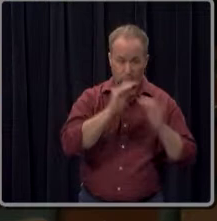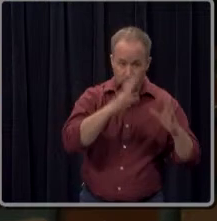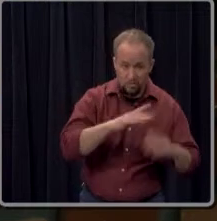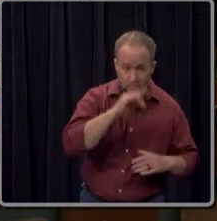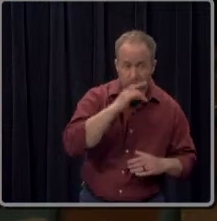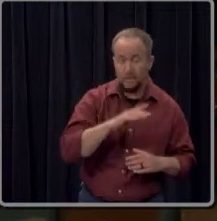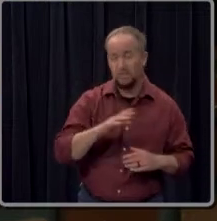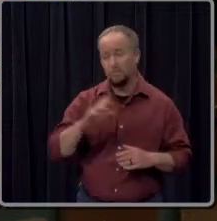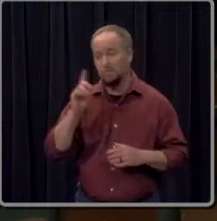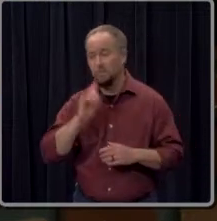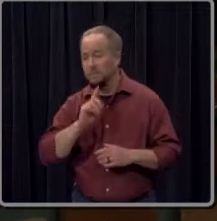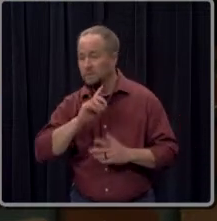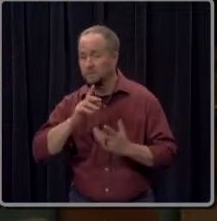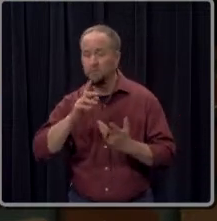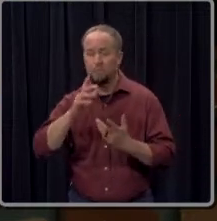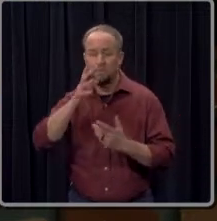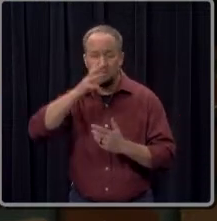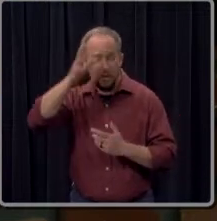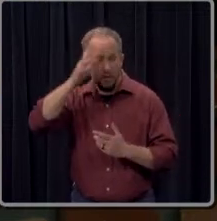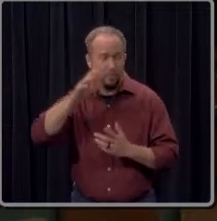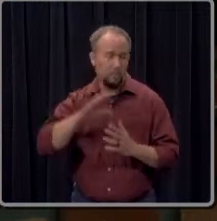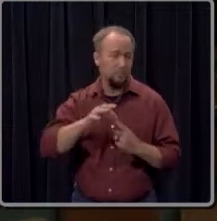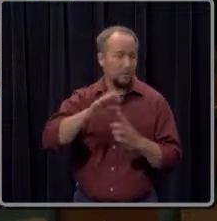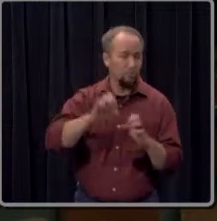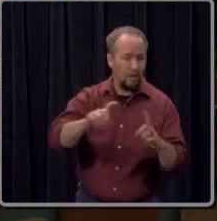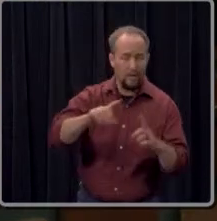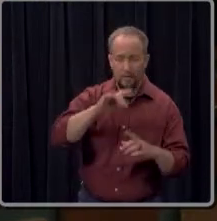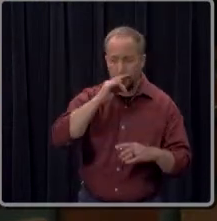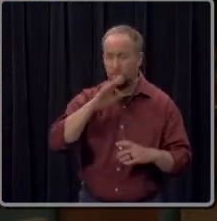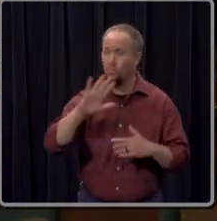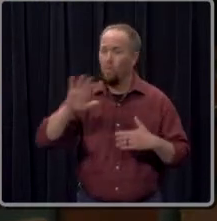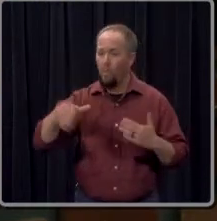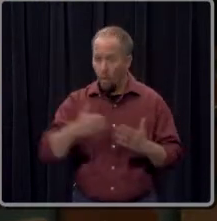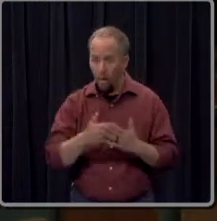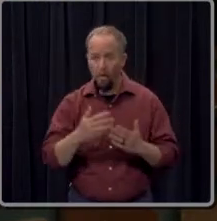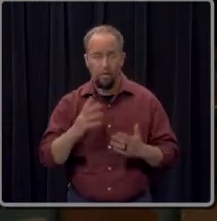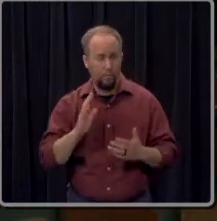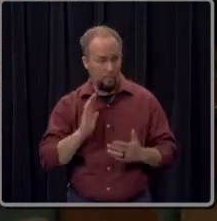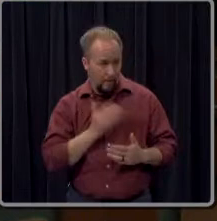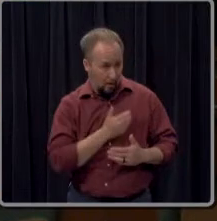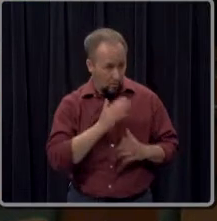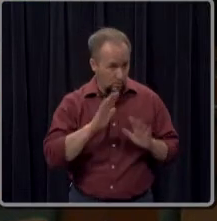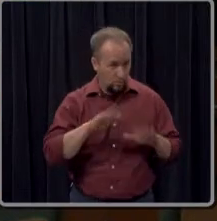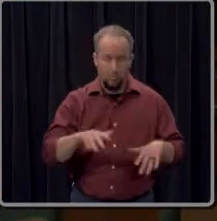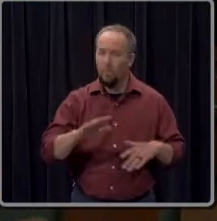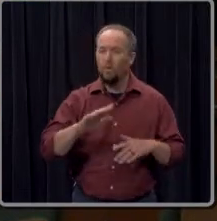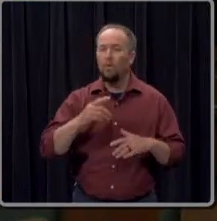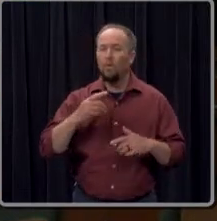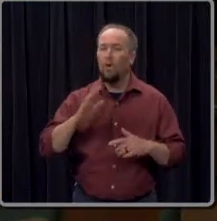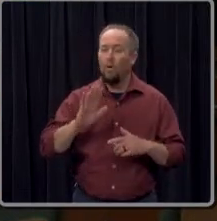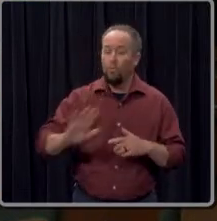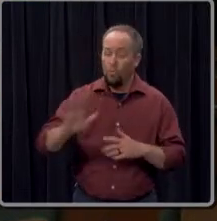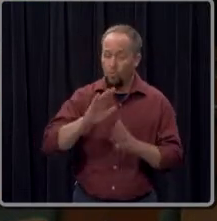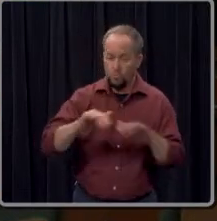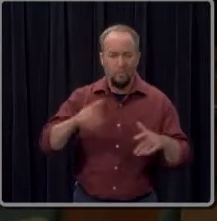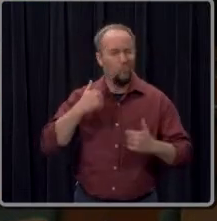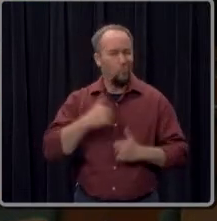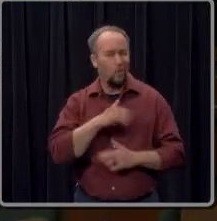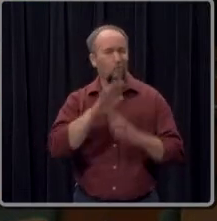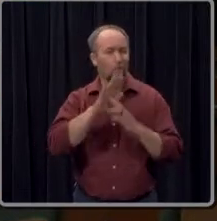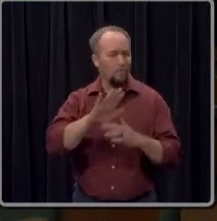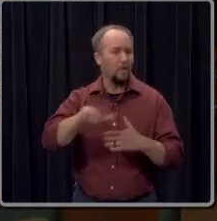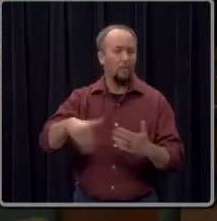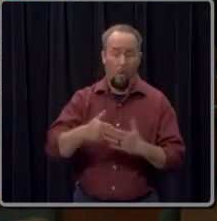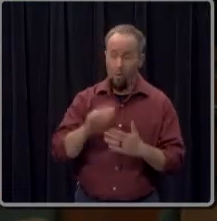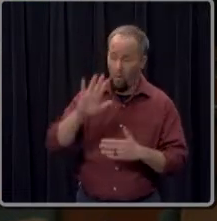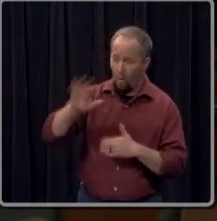parents, special ed kids, all of our children, we represent them all. And all of your